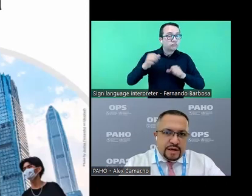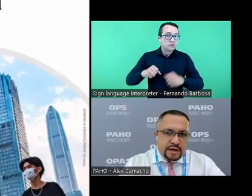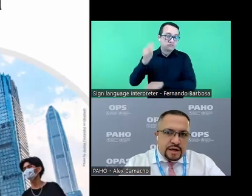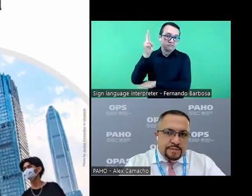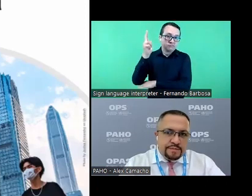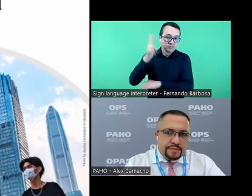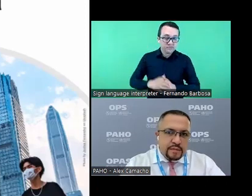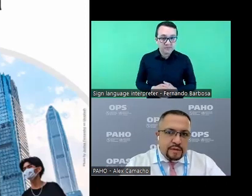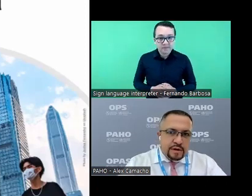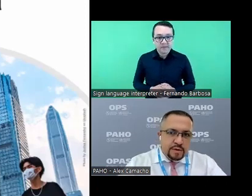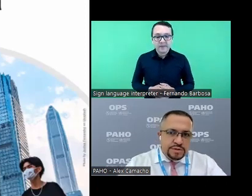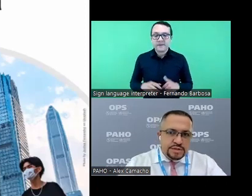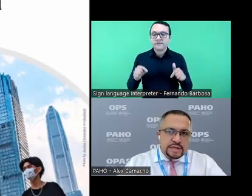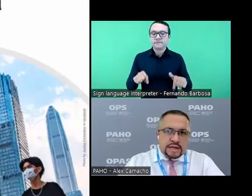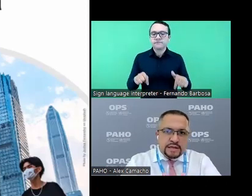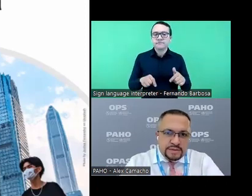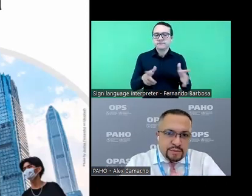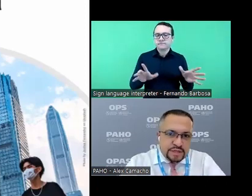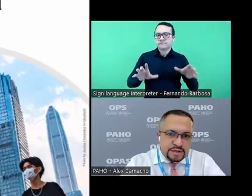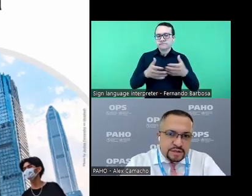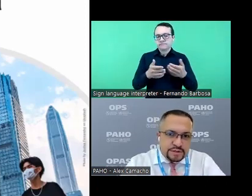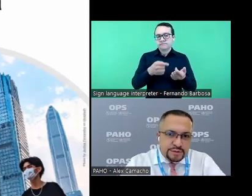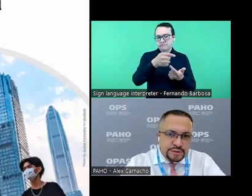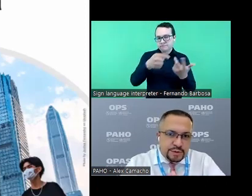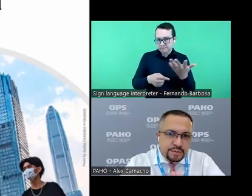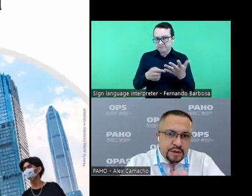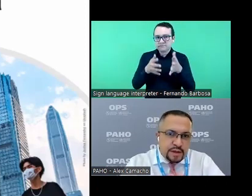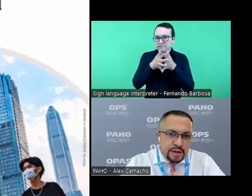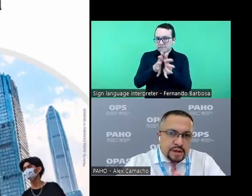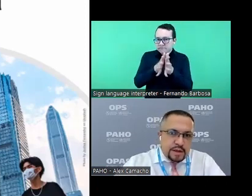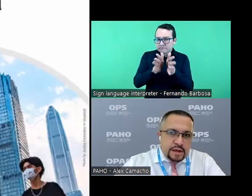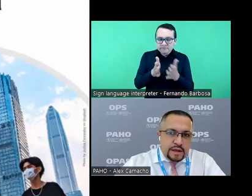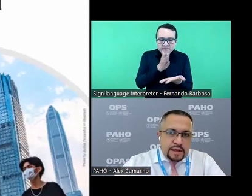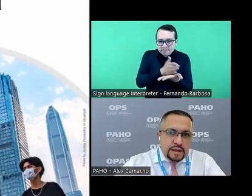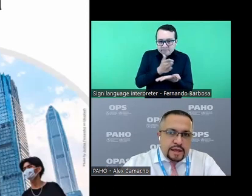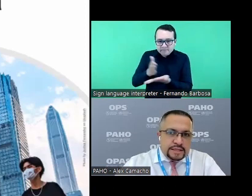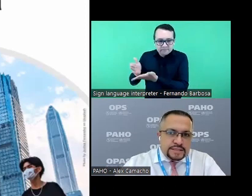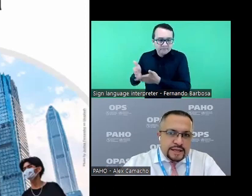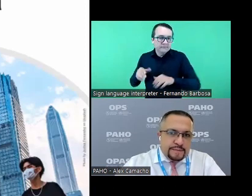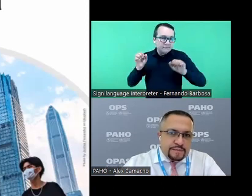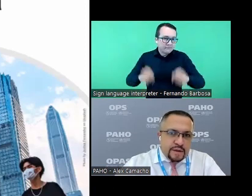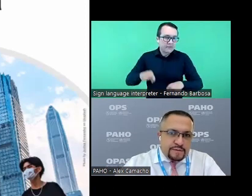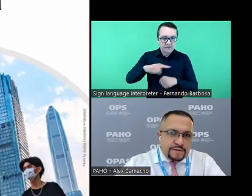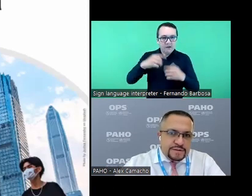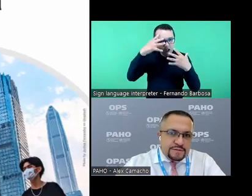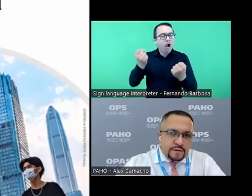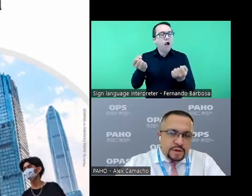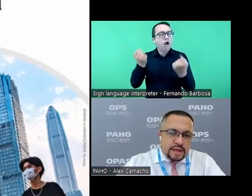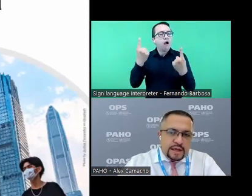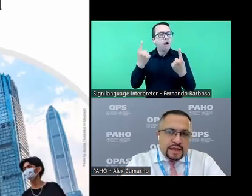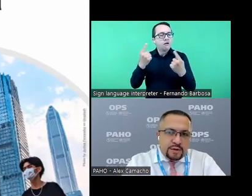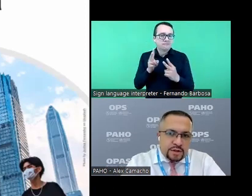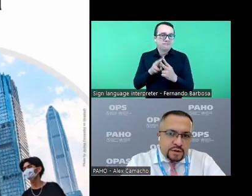housekeeping notes that it's important to you to know. And first of